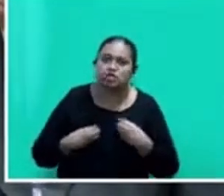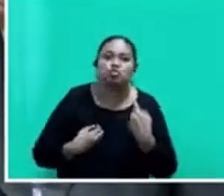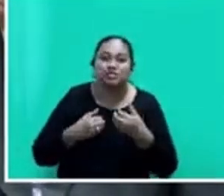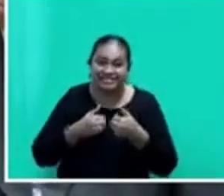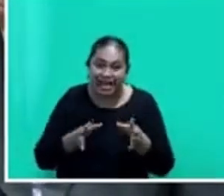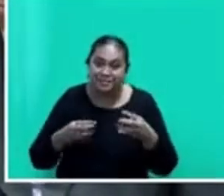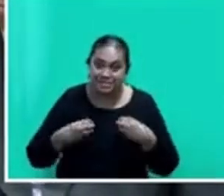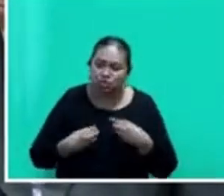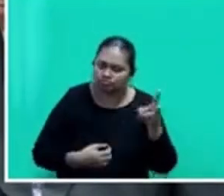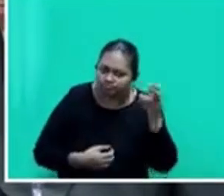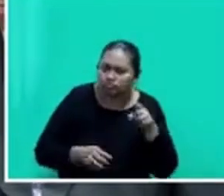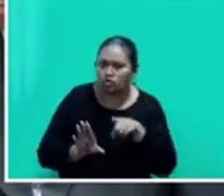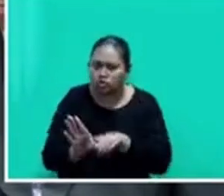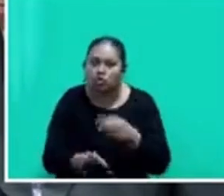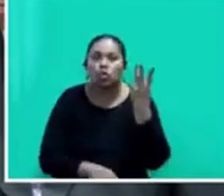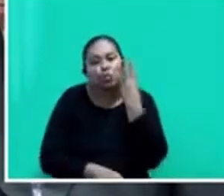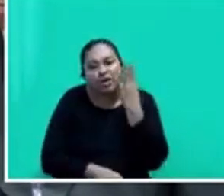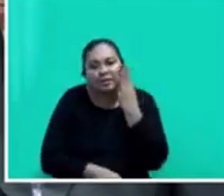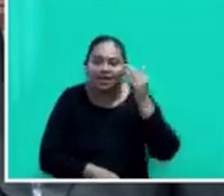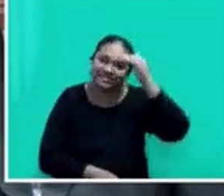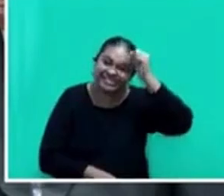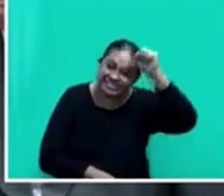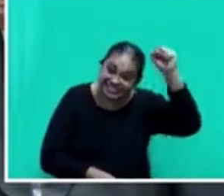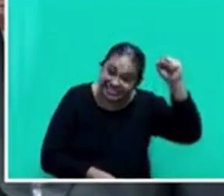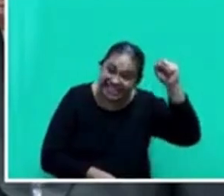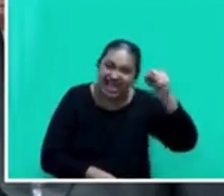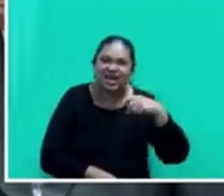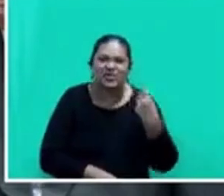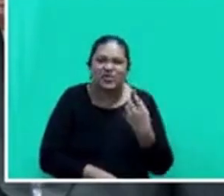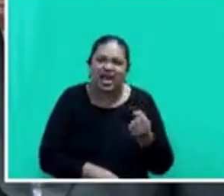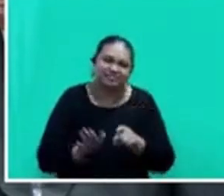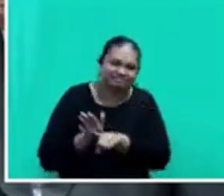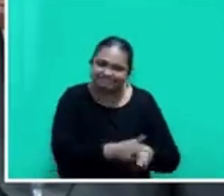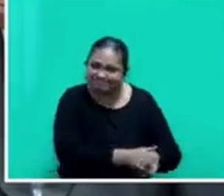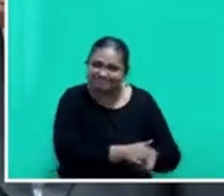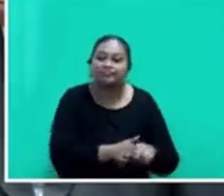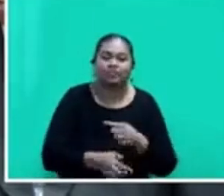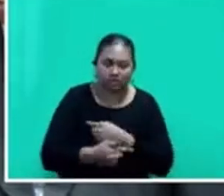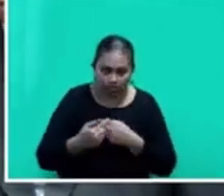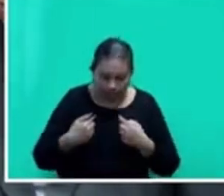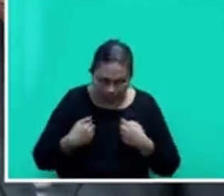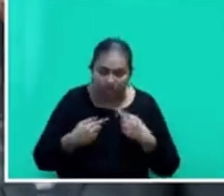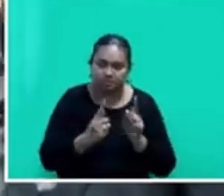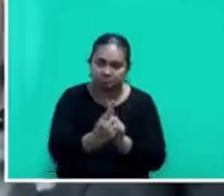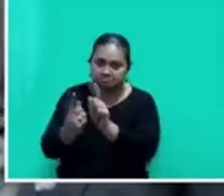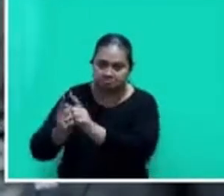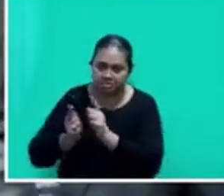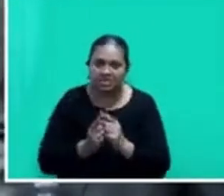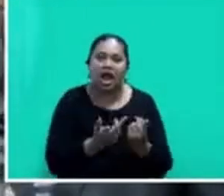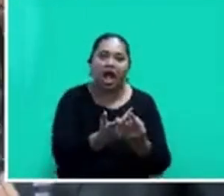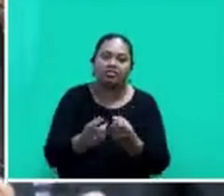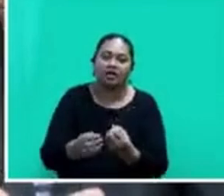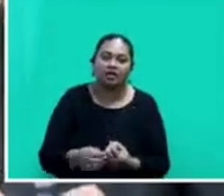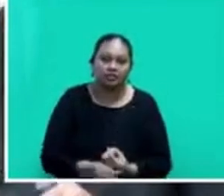We've heard from our youth, our women, our elderly and the vulnerable. We've met trade unions, civil society groups and other grassroots organisations.